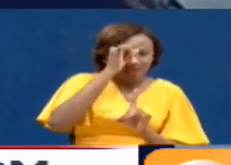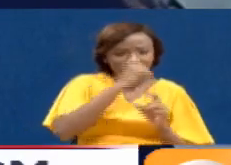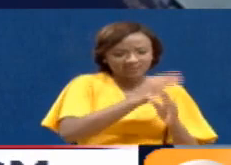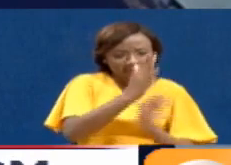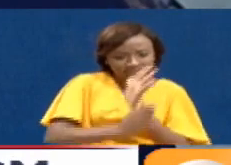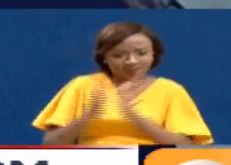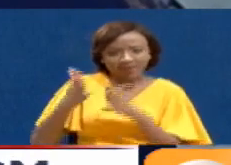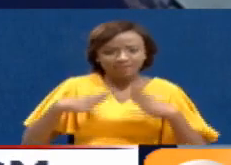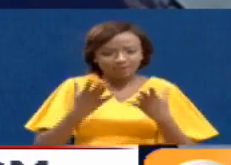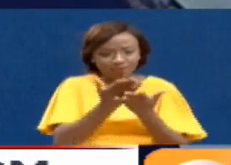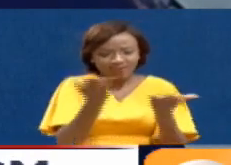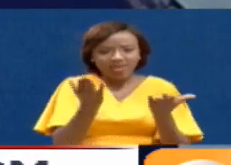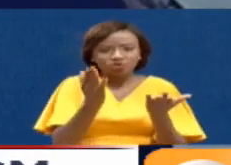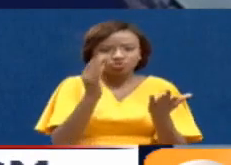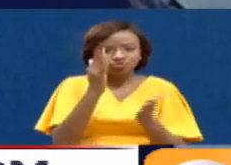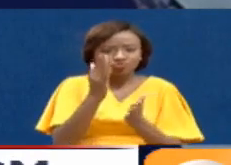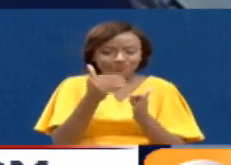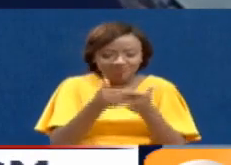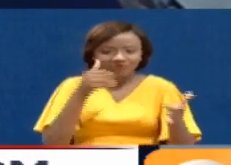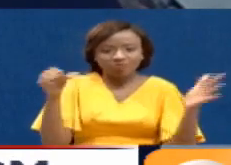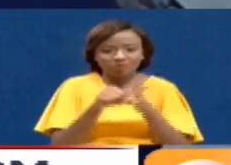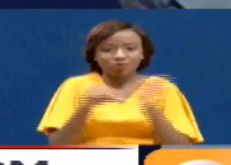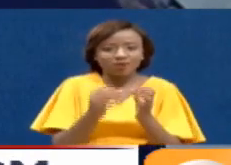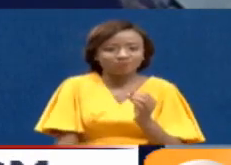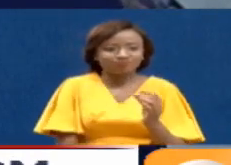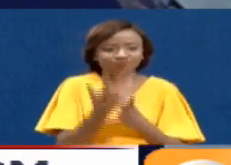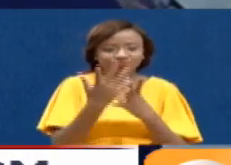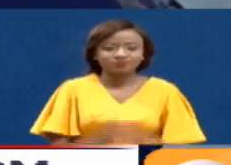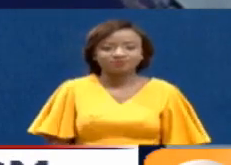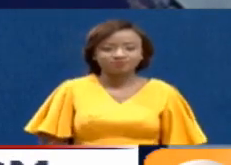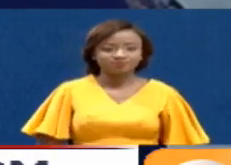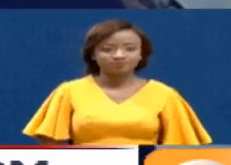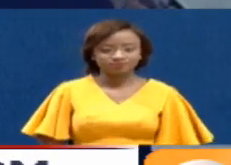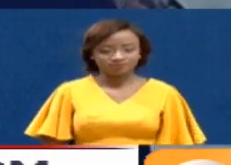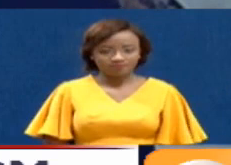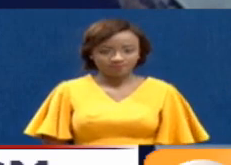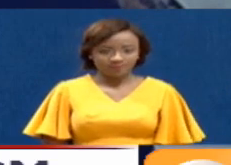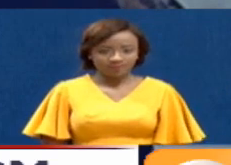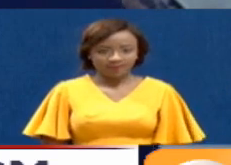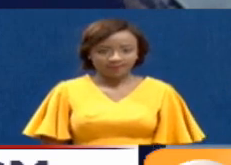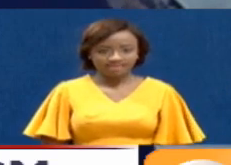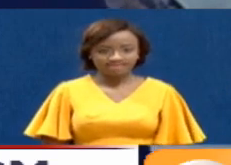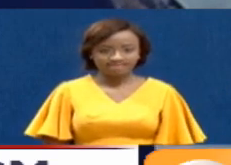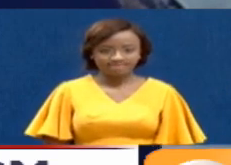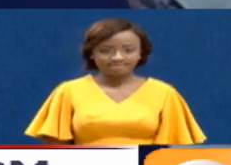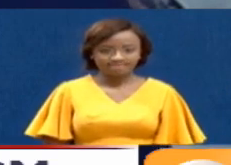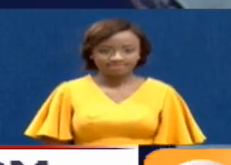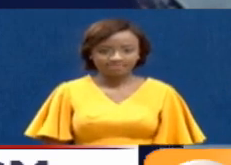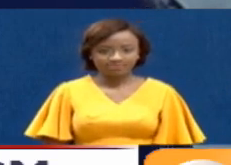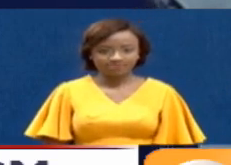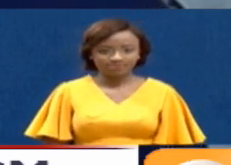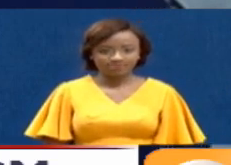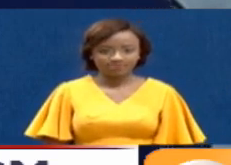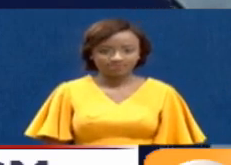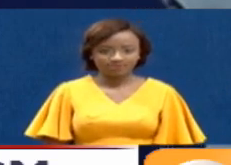crisis? So we have to be in both gears, looking at the short term, keeping food on the table, reducing the hazard,